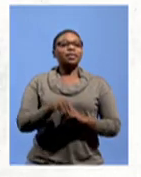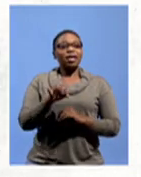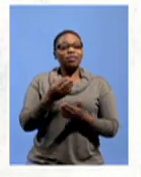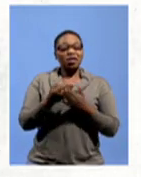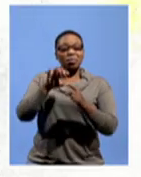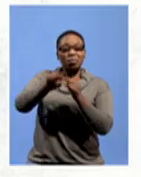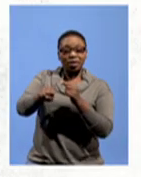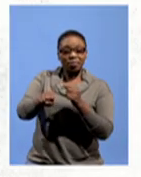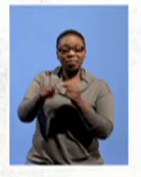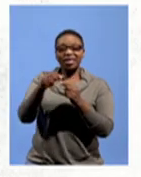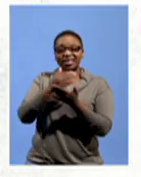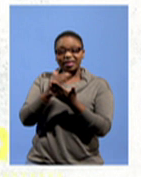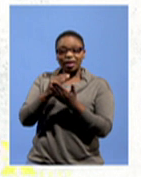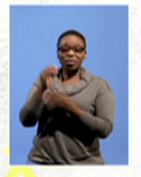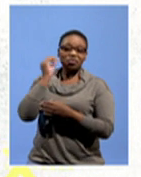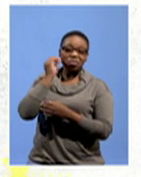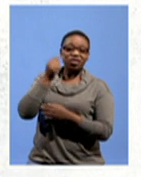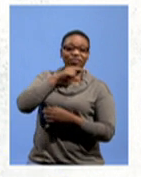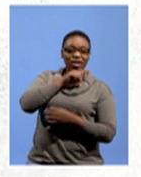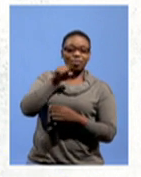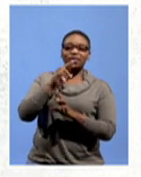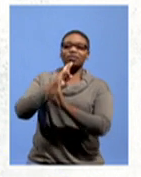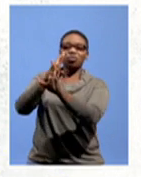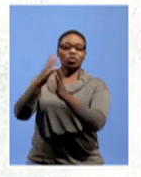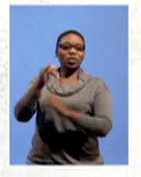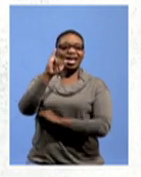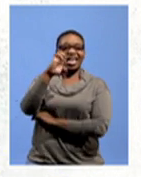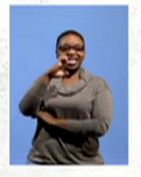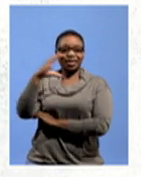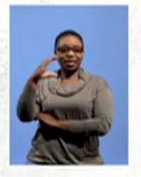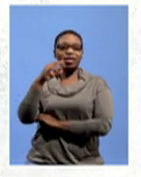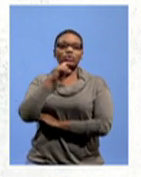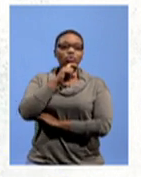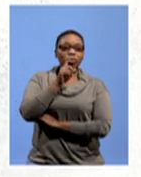possible disinformation, report it to the IEC using the website